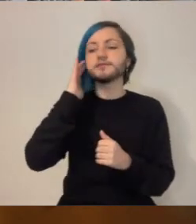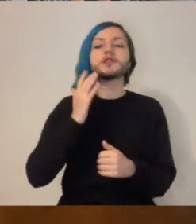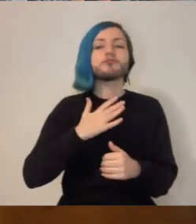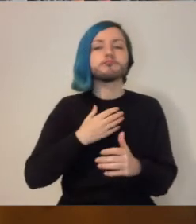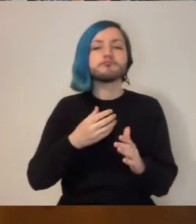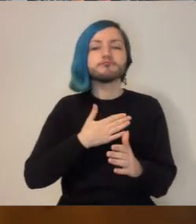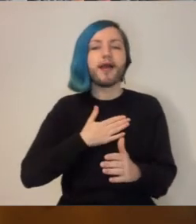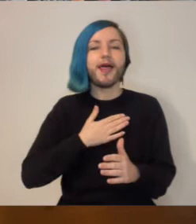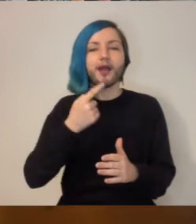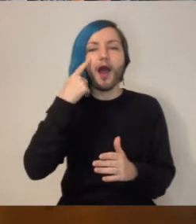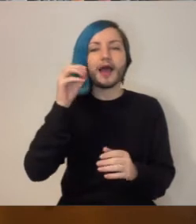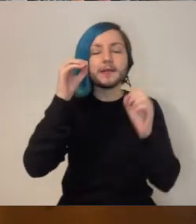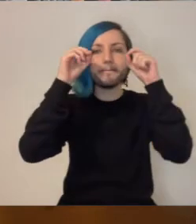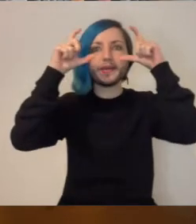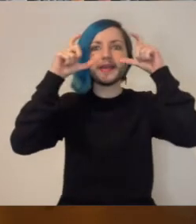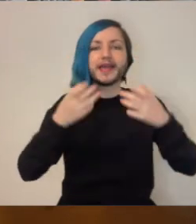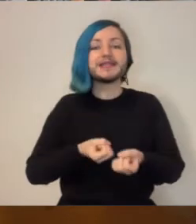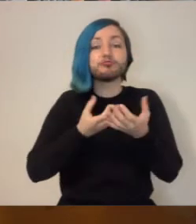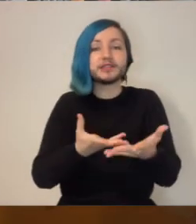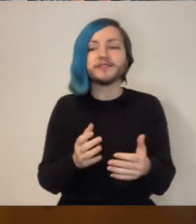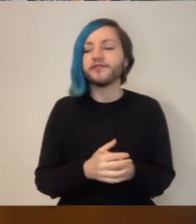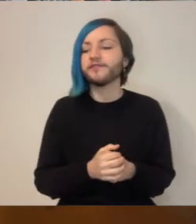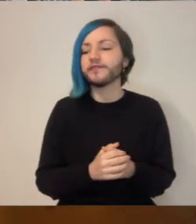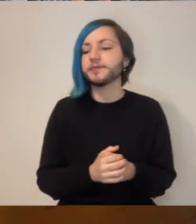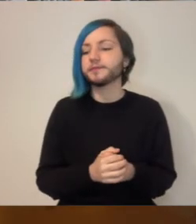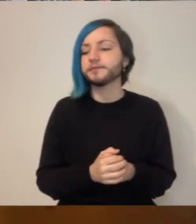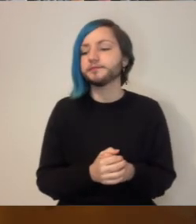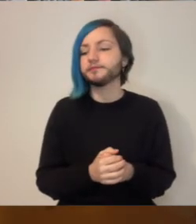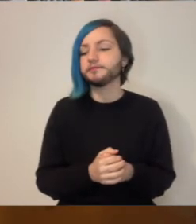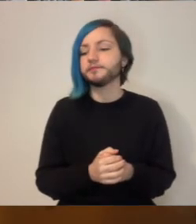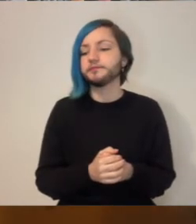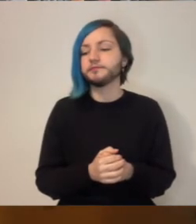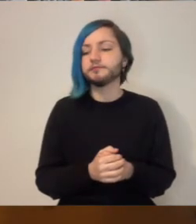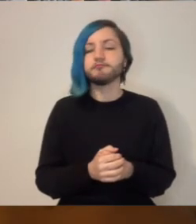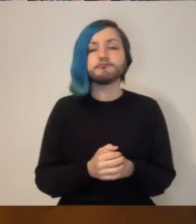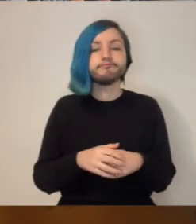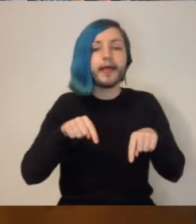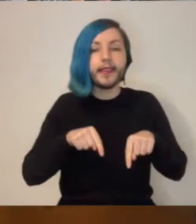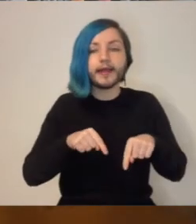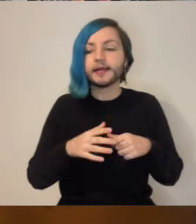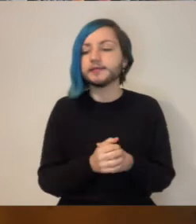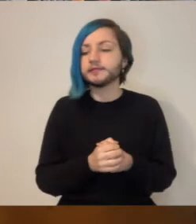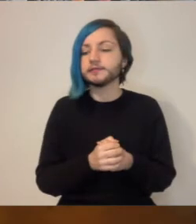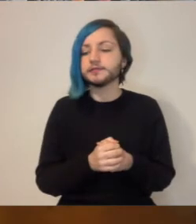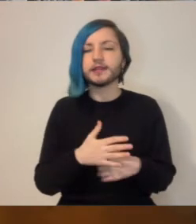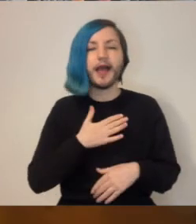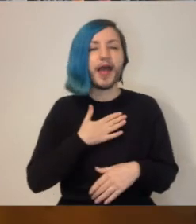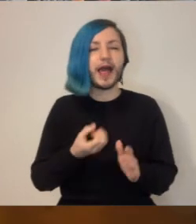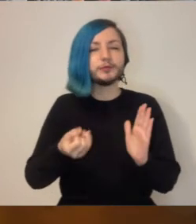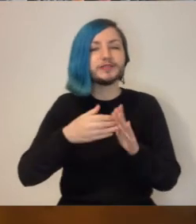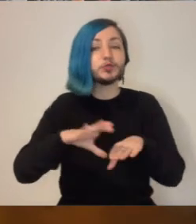big, expressive eyes. Got that going on. Give them some little